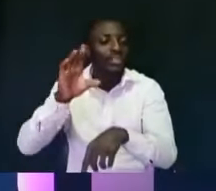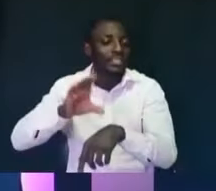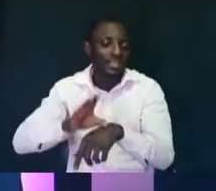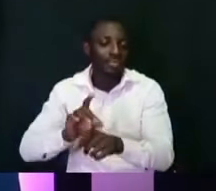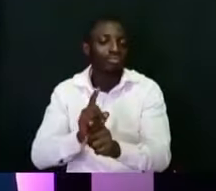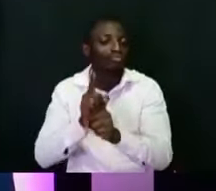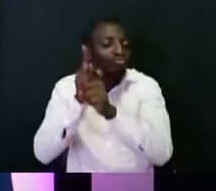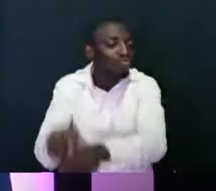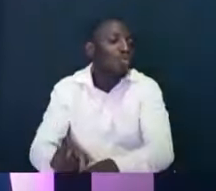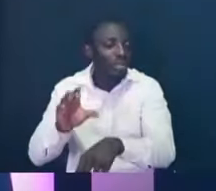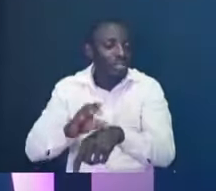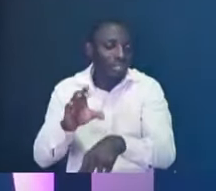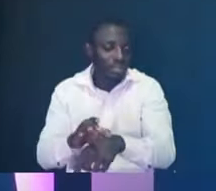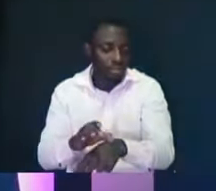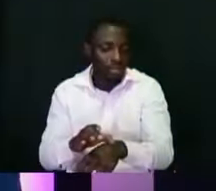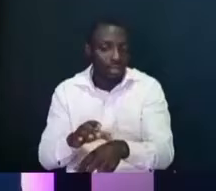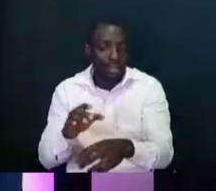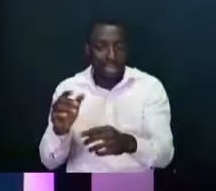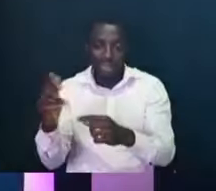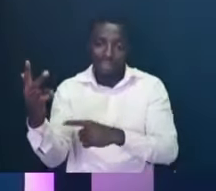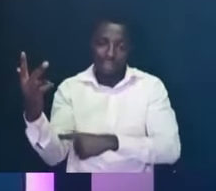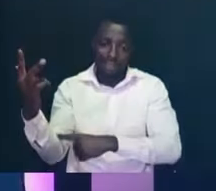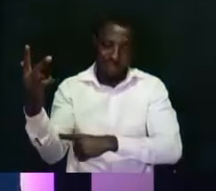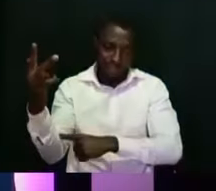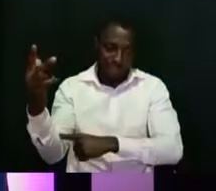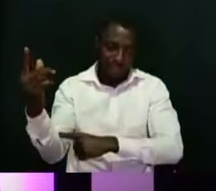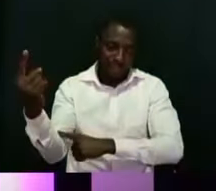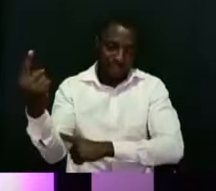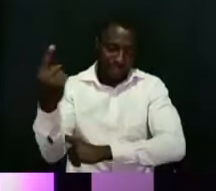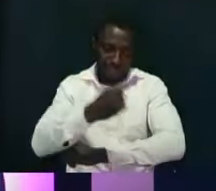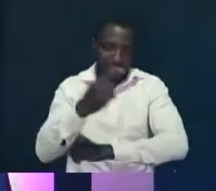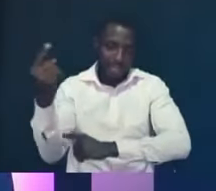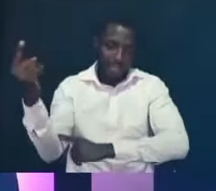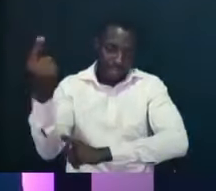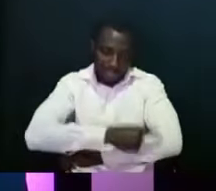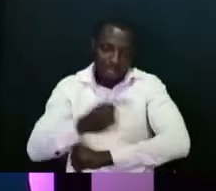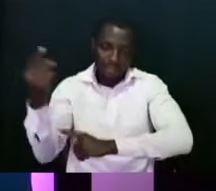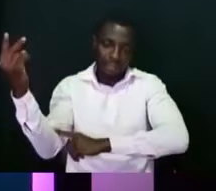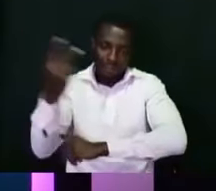synagogue. And on 3 Sabbath days, he reasoned with